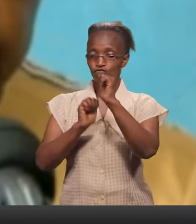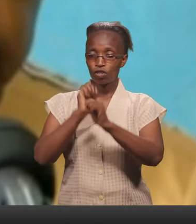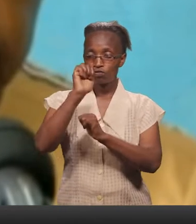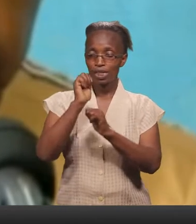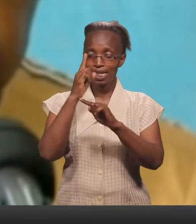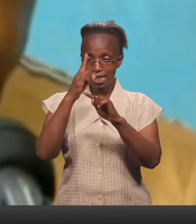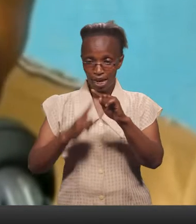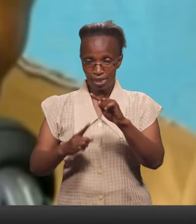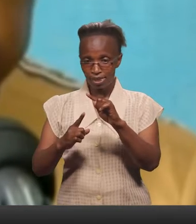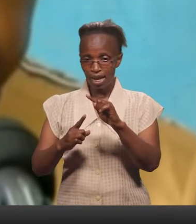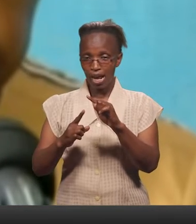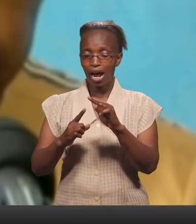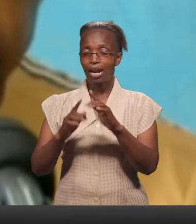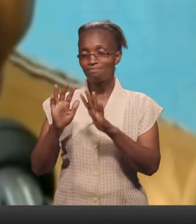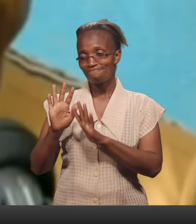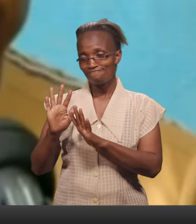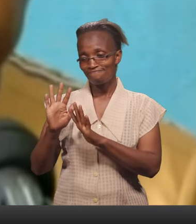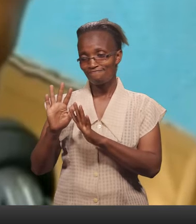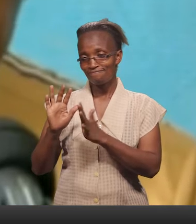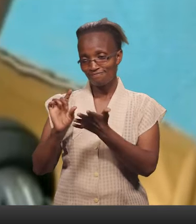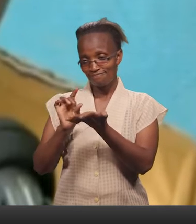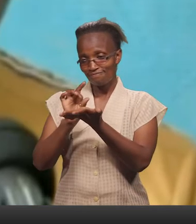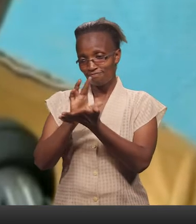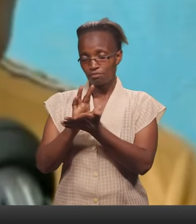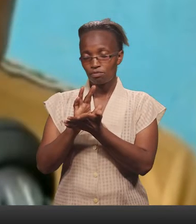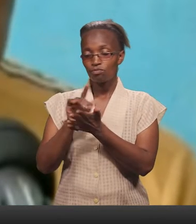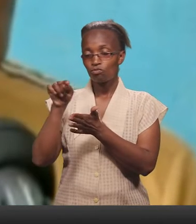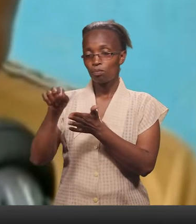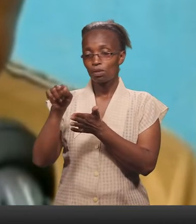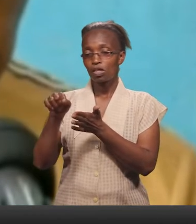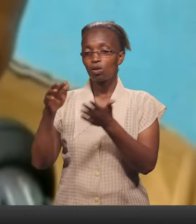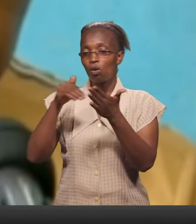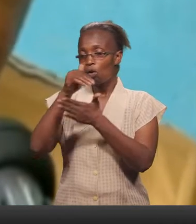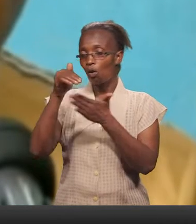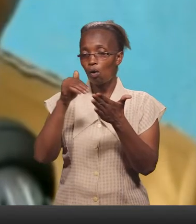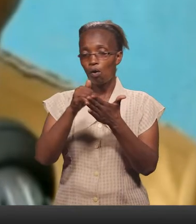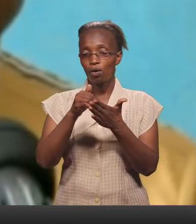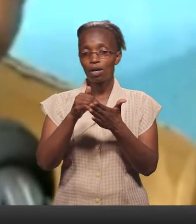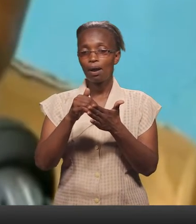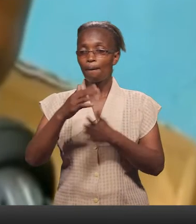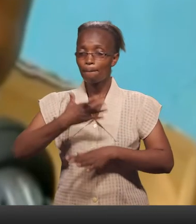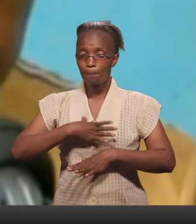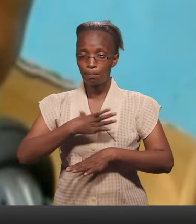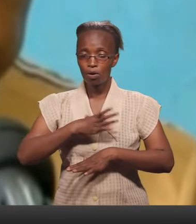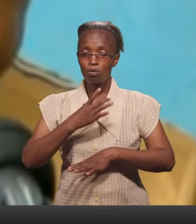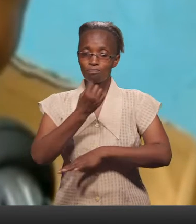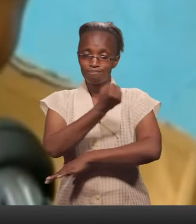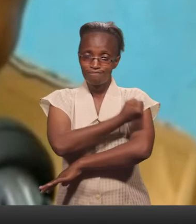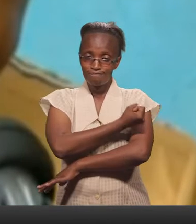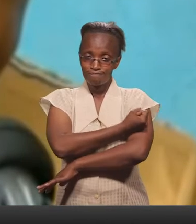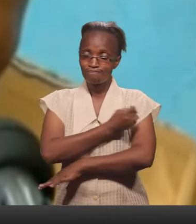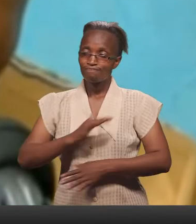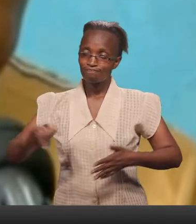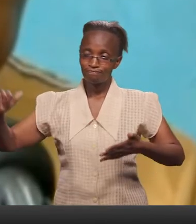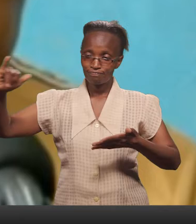age of 15 are exempted in any event from this requirement. All eligible